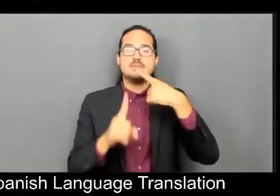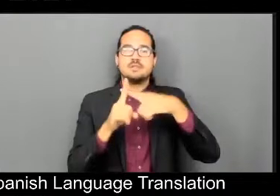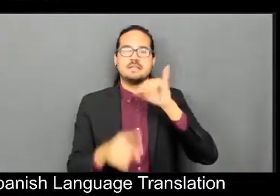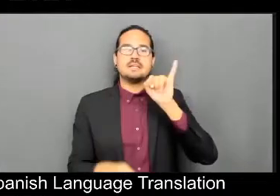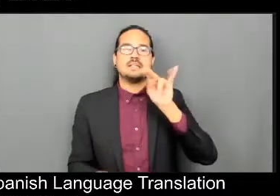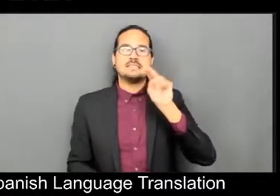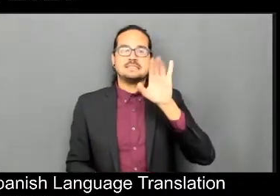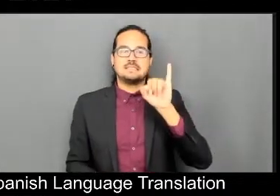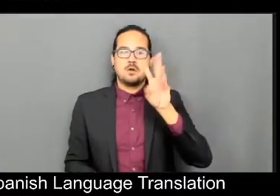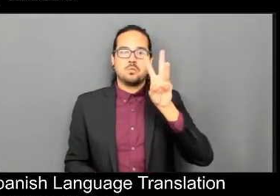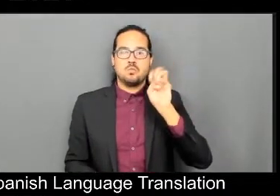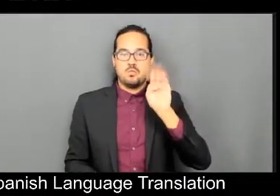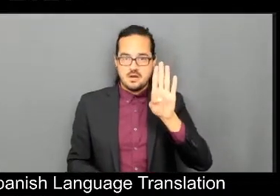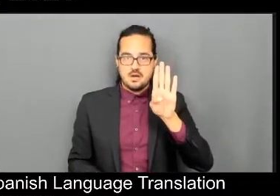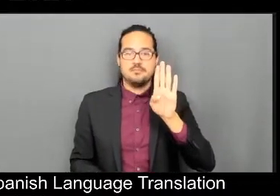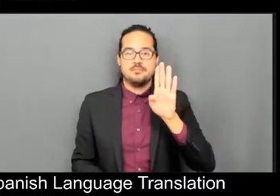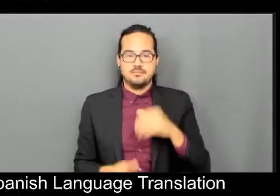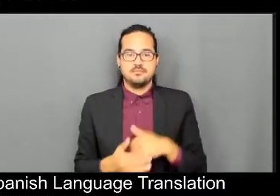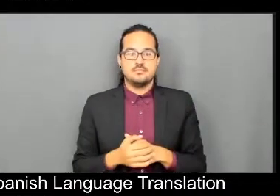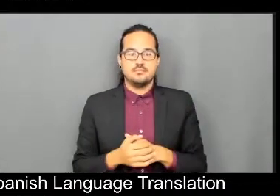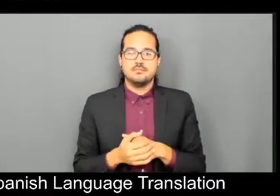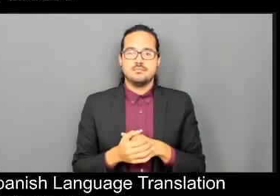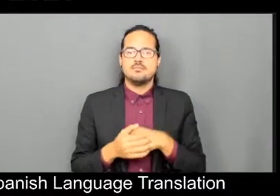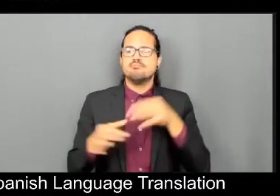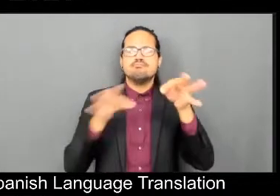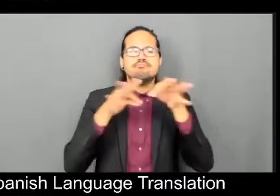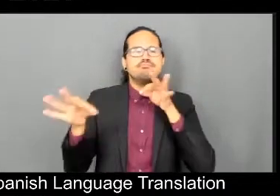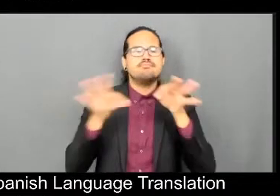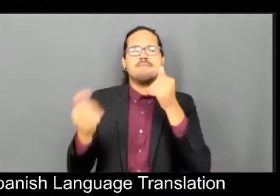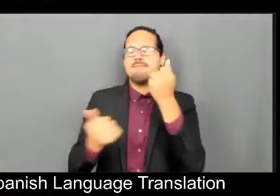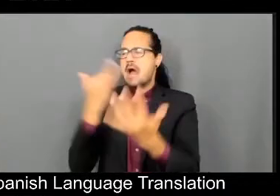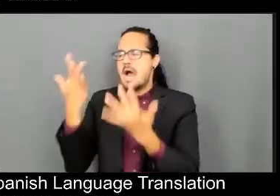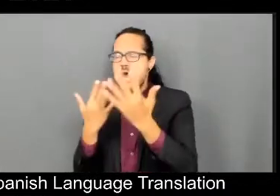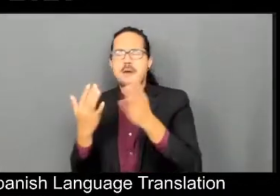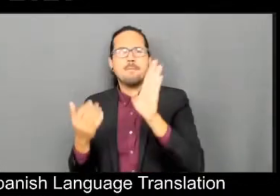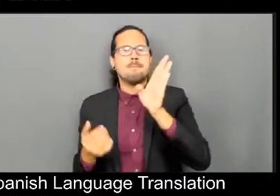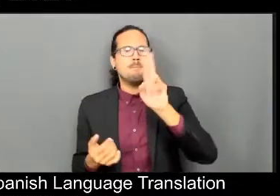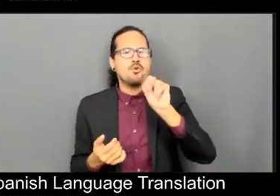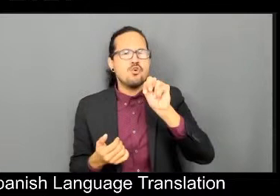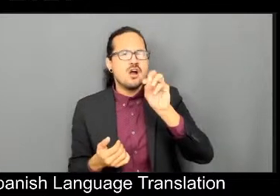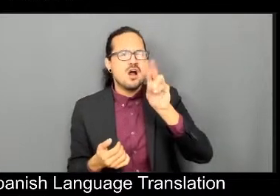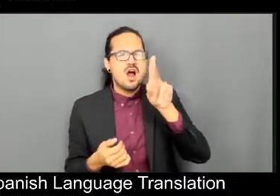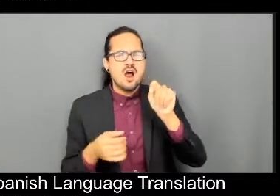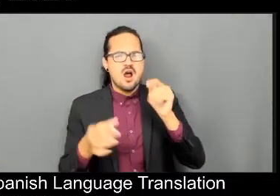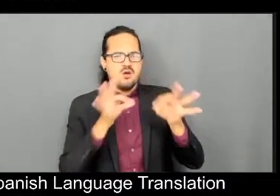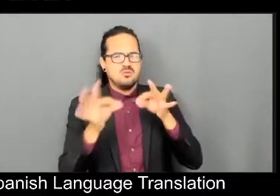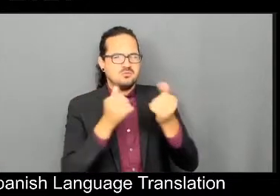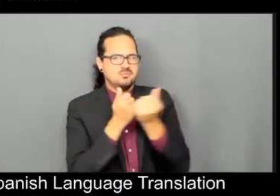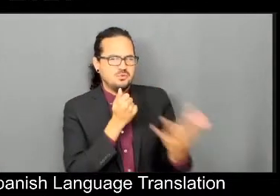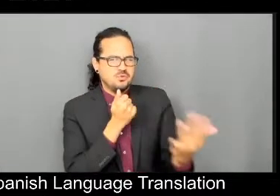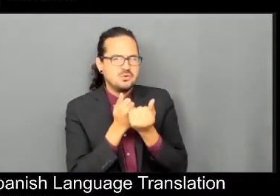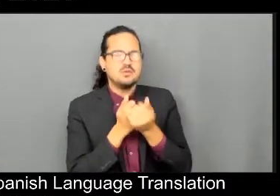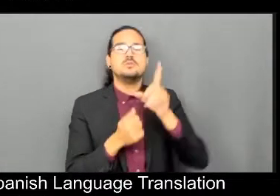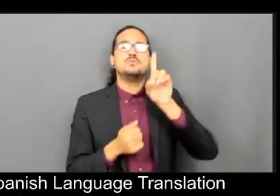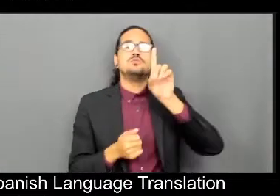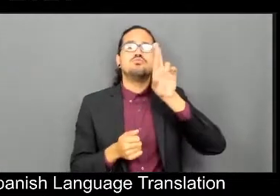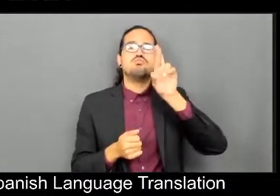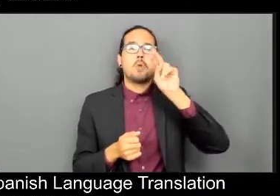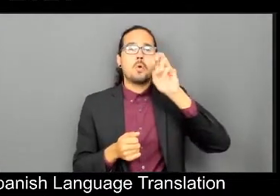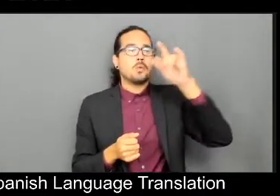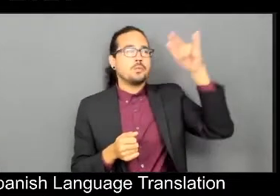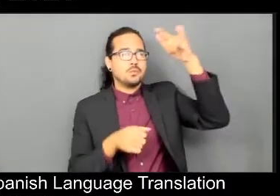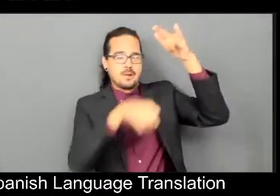the use of the drone for helping to ignite some of the burnout operations. Also, we've had a lot of questions about some of the